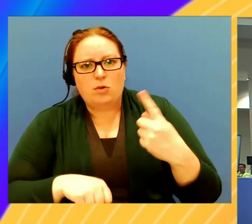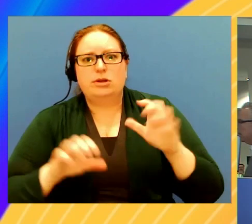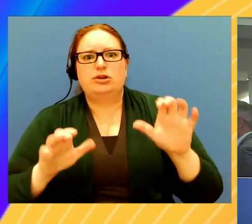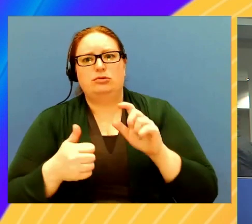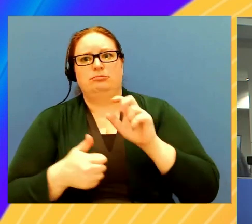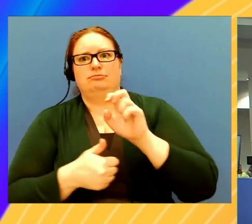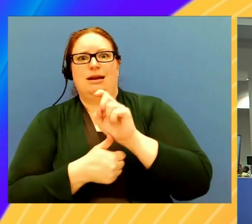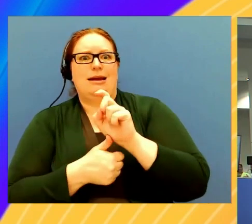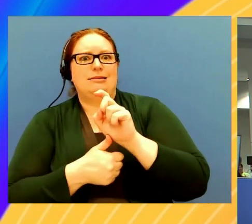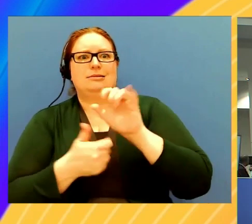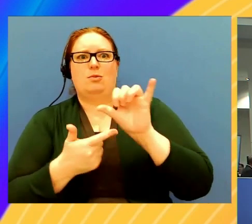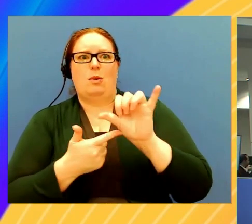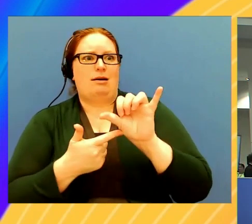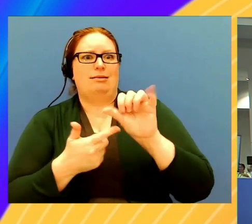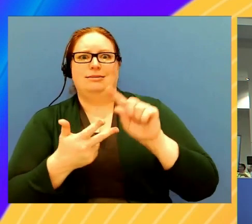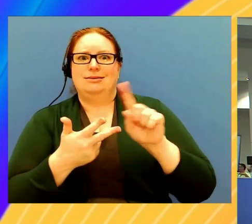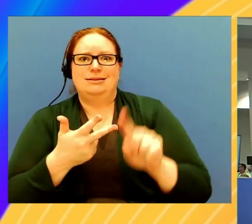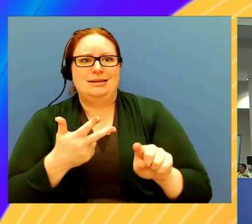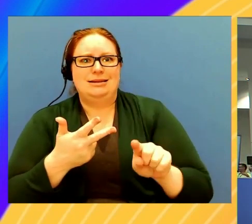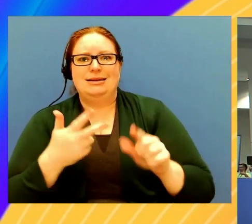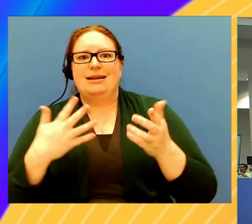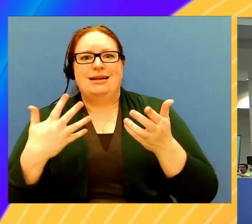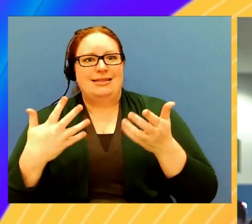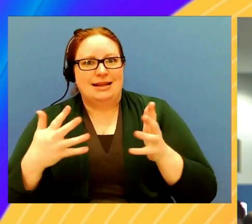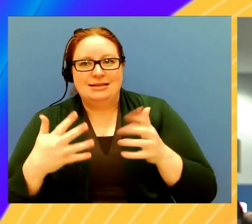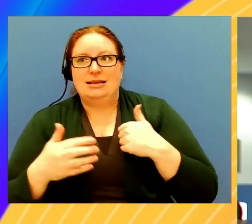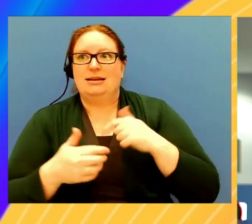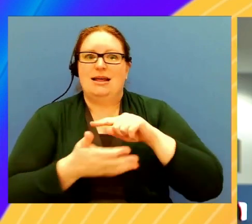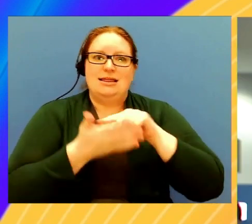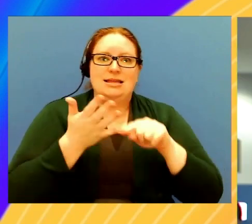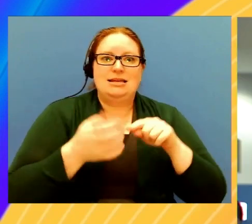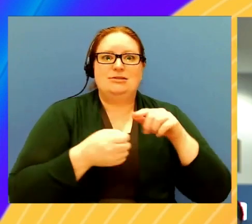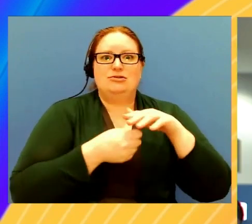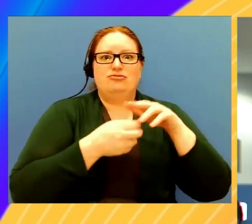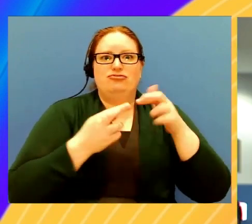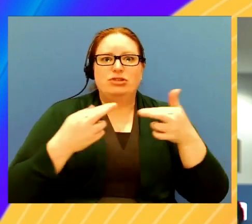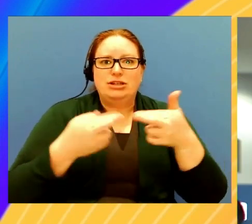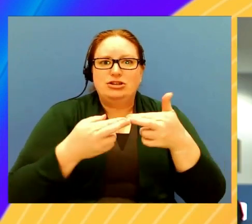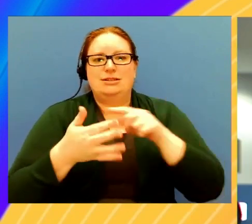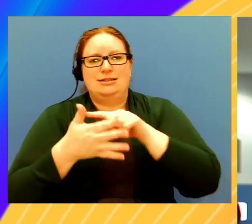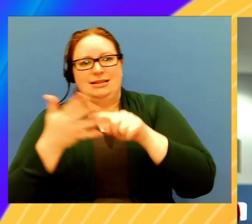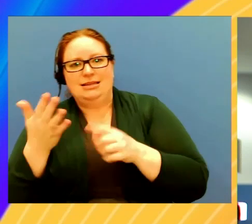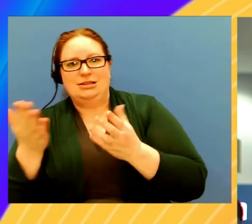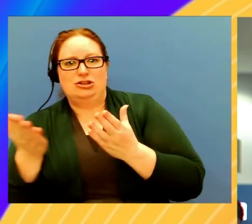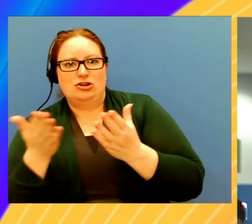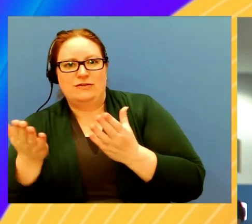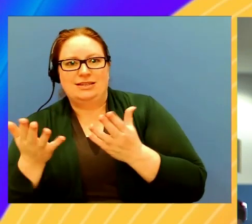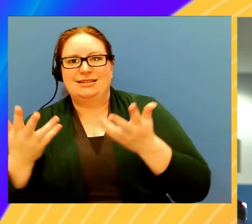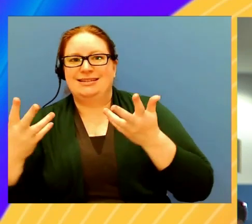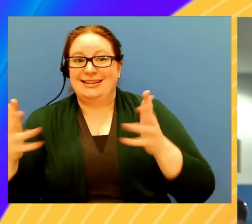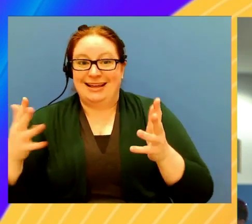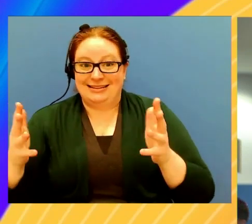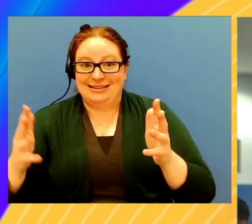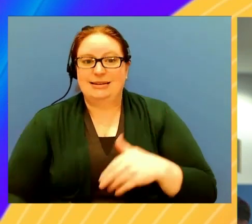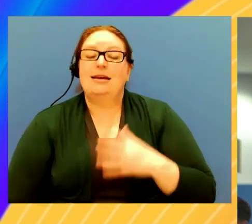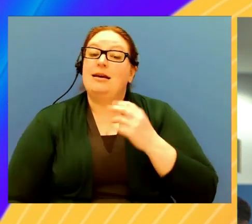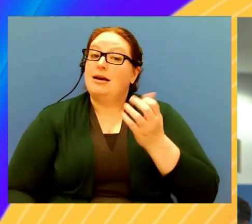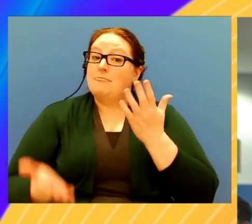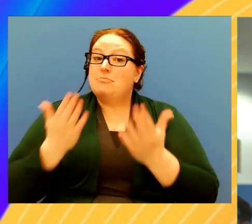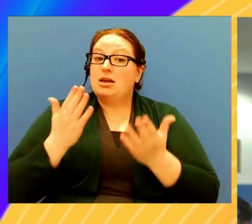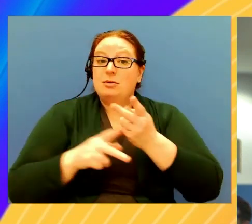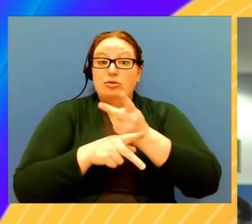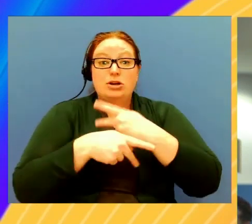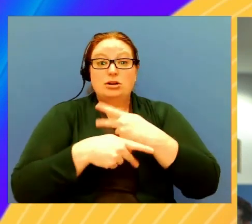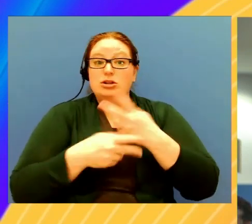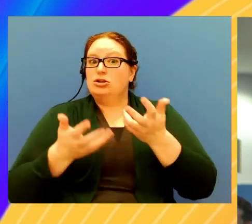Z, nothing else. You can only use these regions, these services, and that's it. And in fact, maybe in production, you don't want anyone to ever log